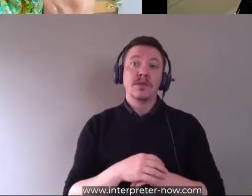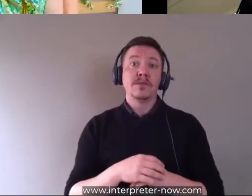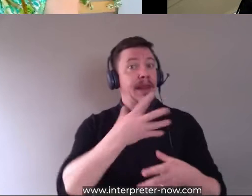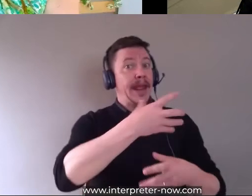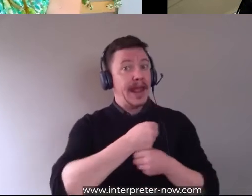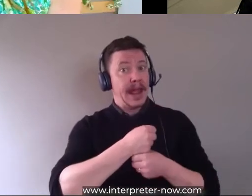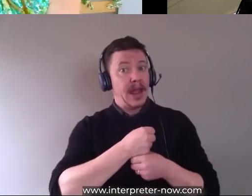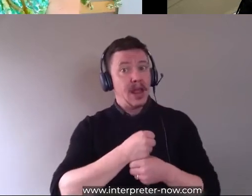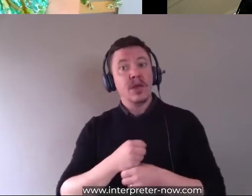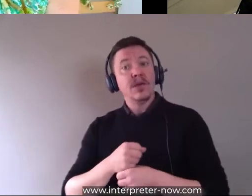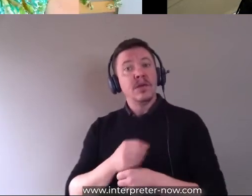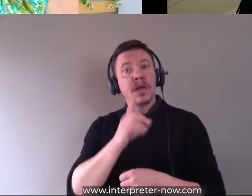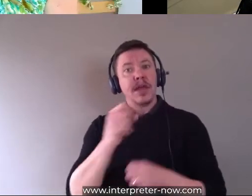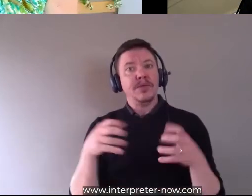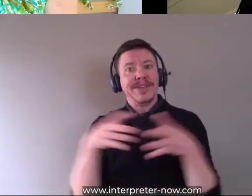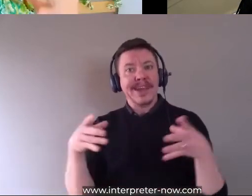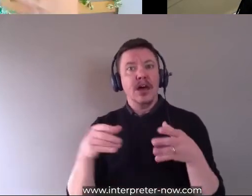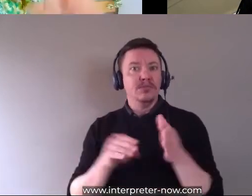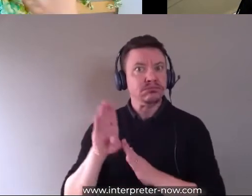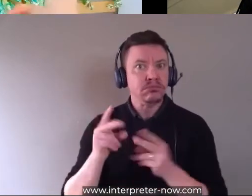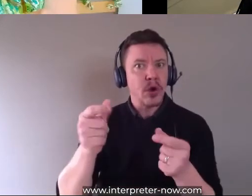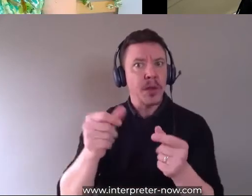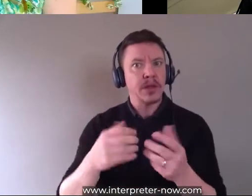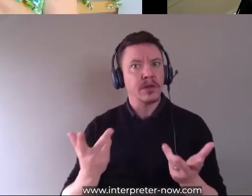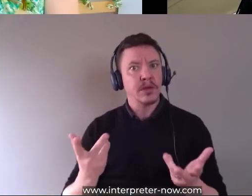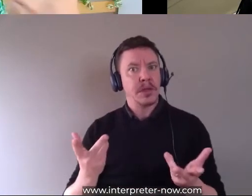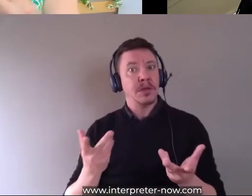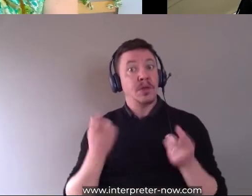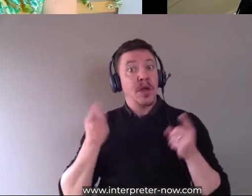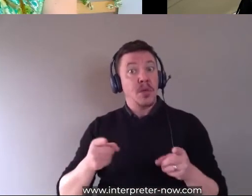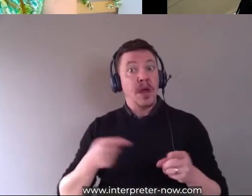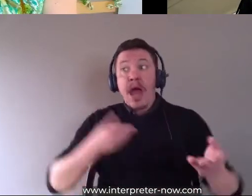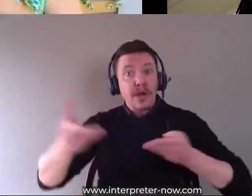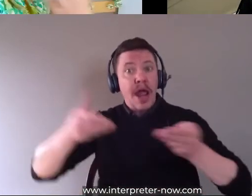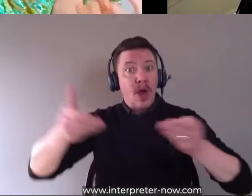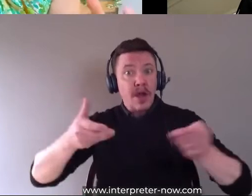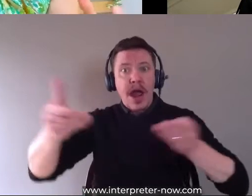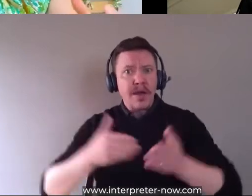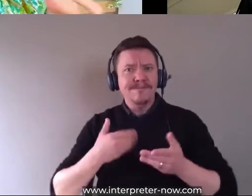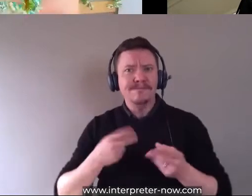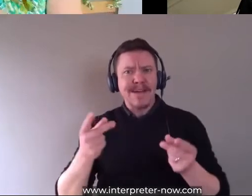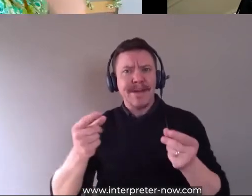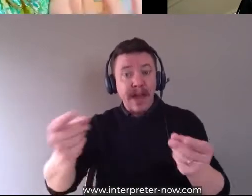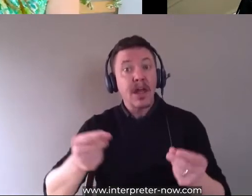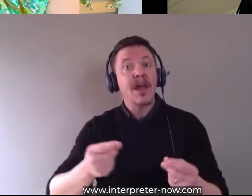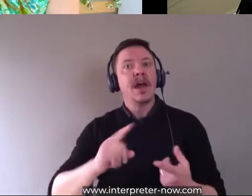once they sell the idea, then they have to scale pretty quickly. And so when that happens, when you're hiring so quickly, you're hiring your friends, and then your friends are hiring your friends.